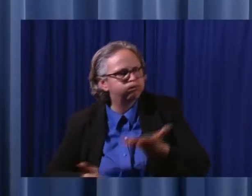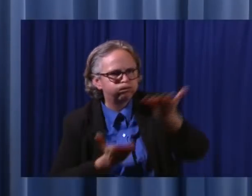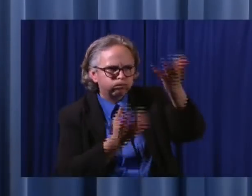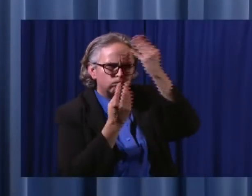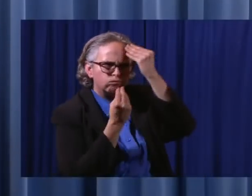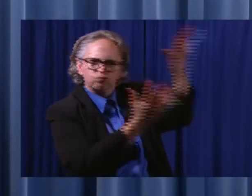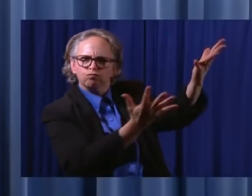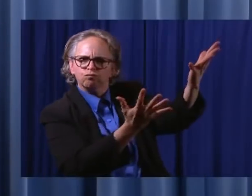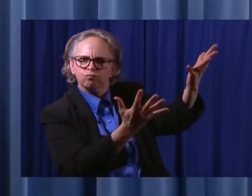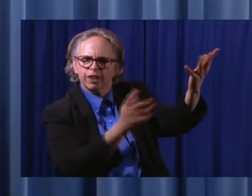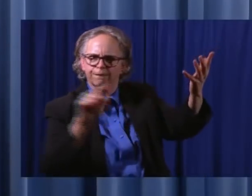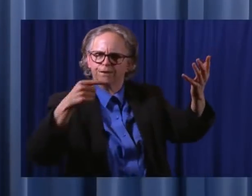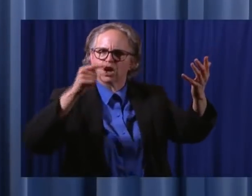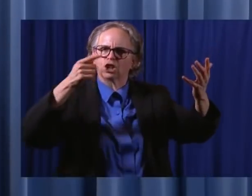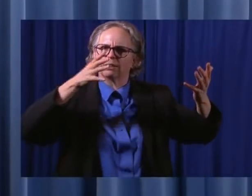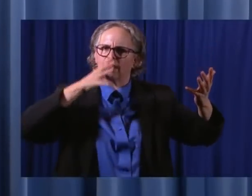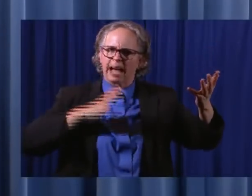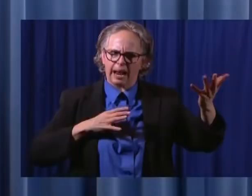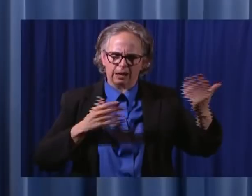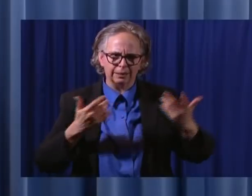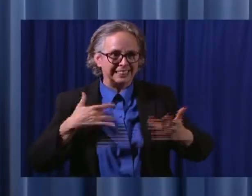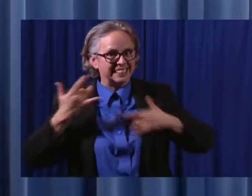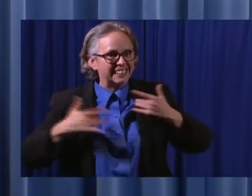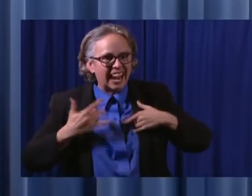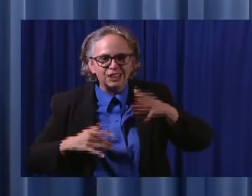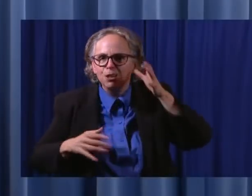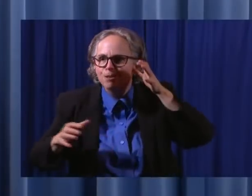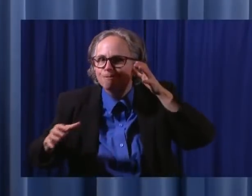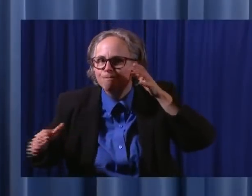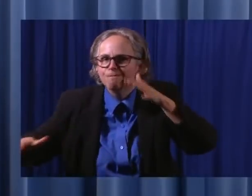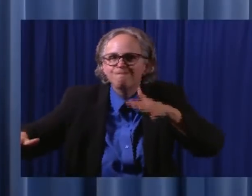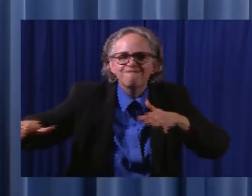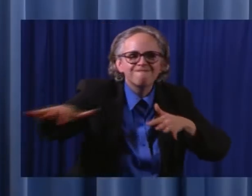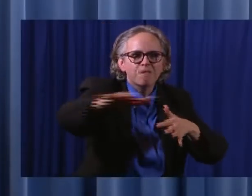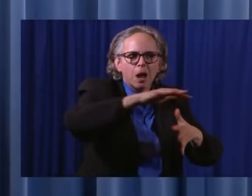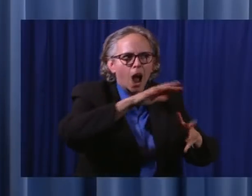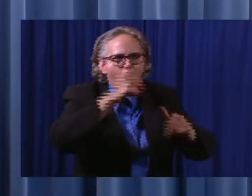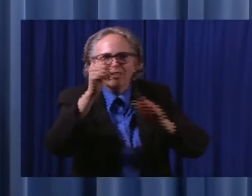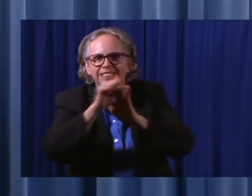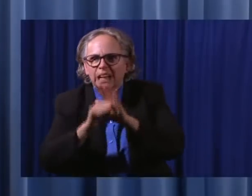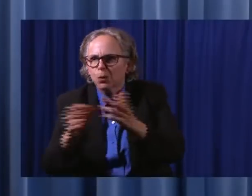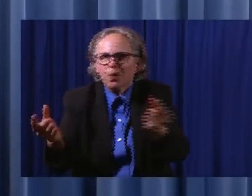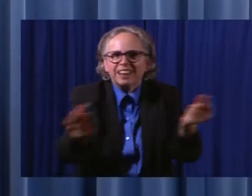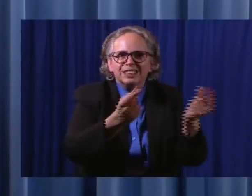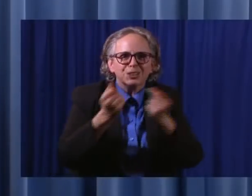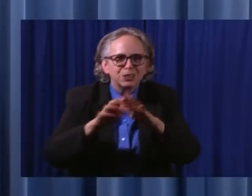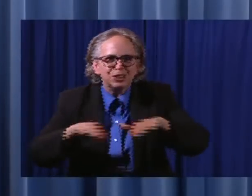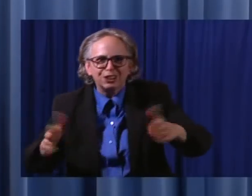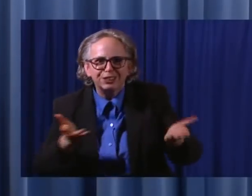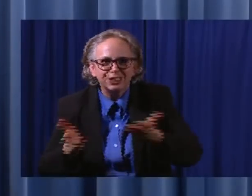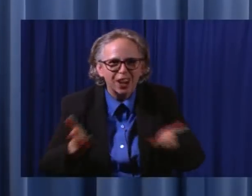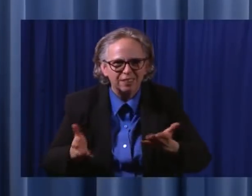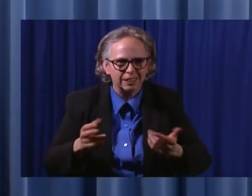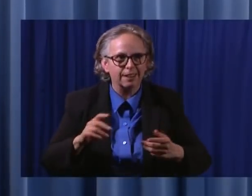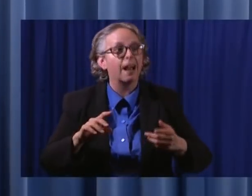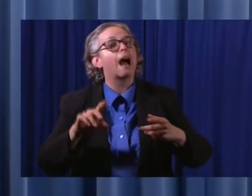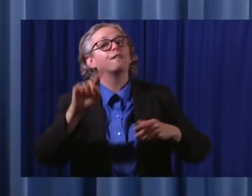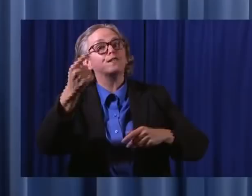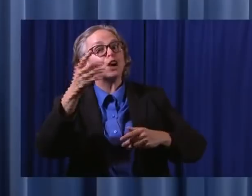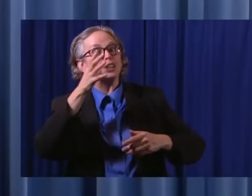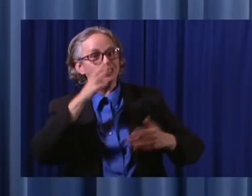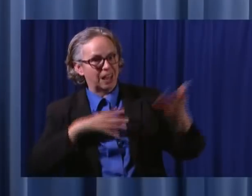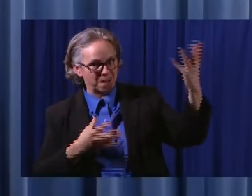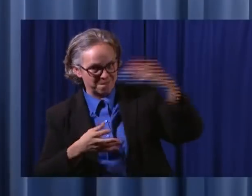look forward to hearing from other states, and we look forward, I believe, that there will be young men and